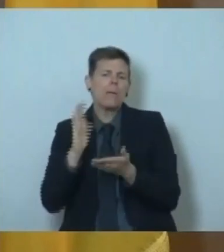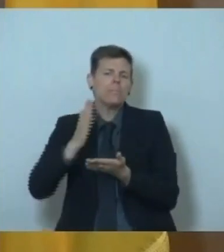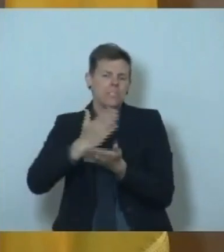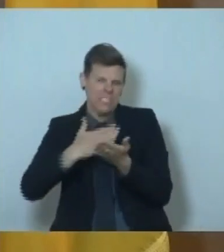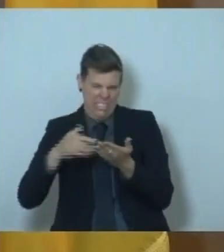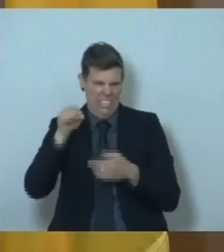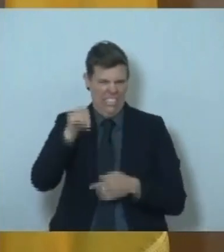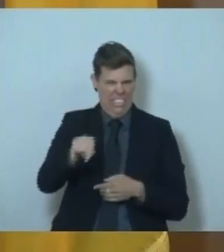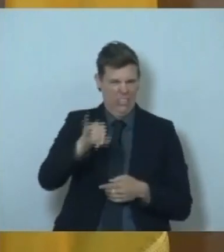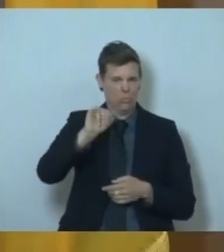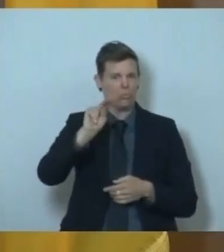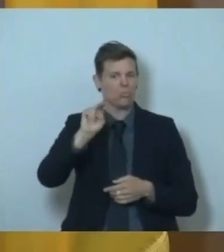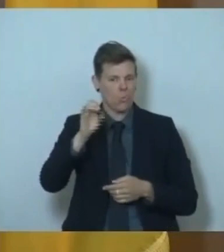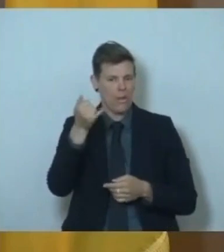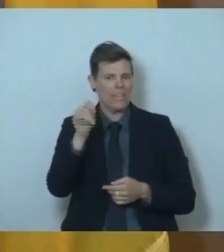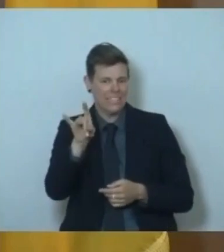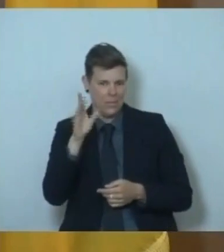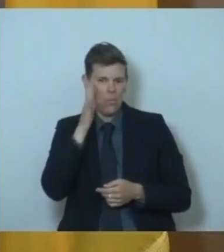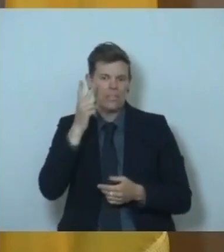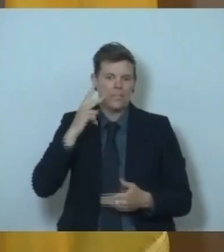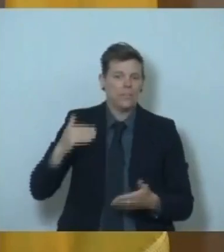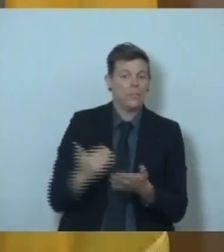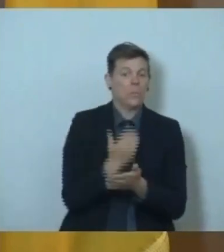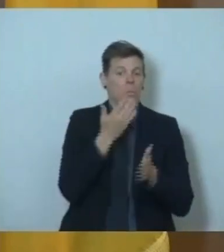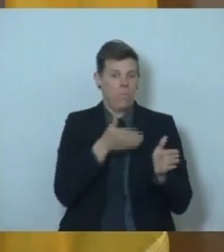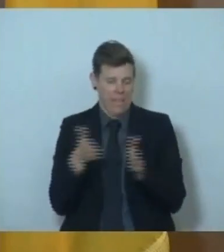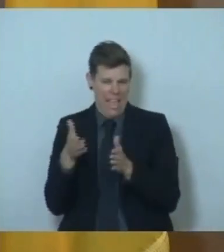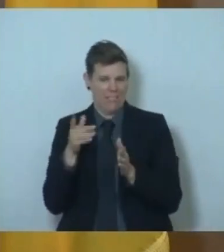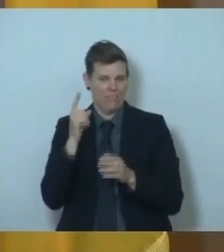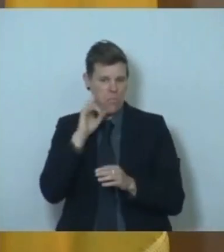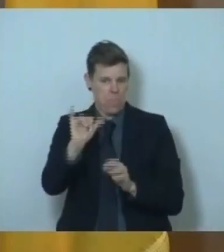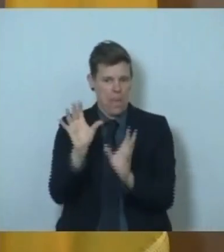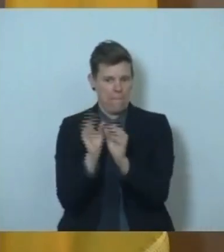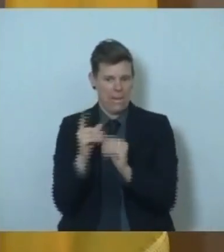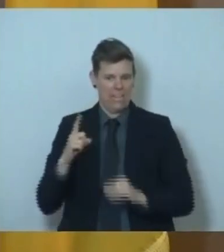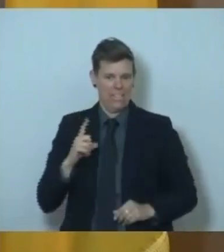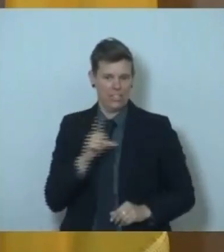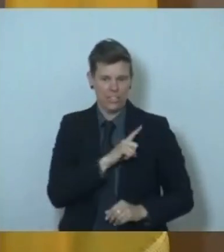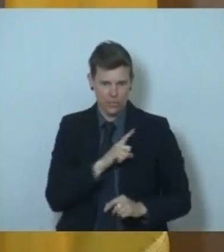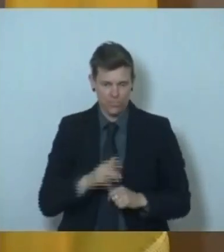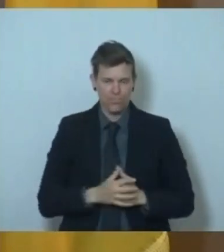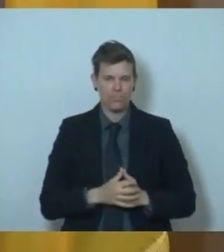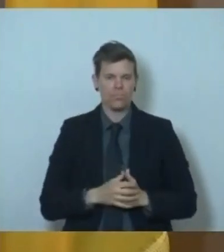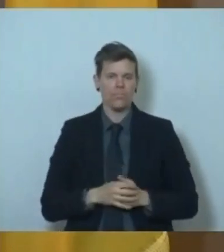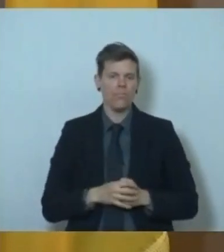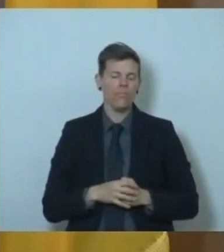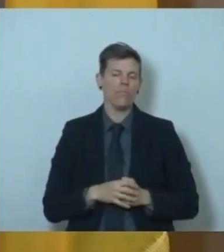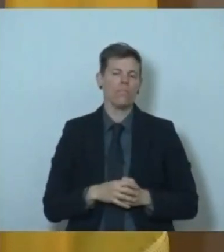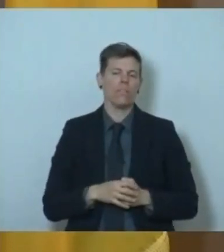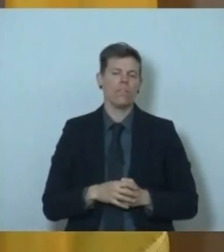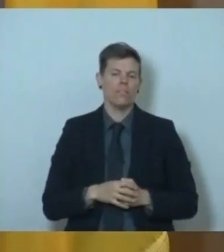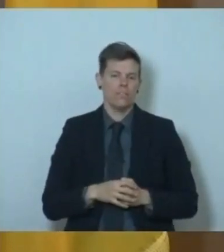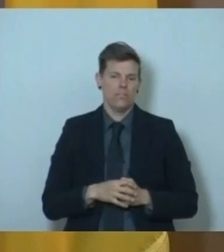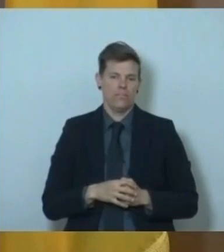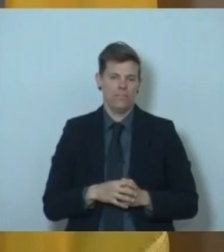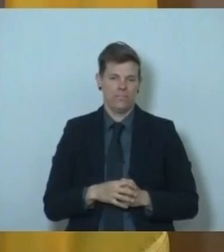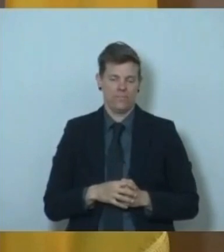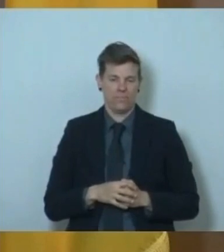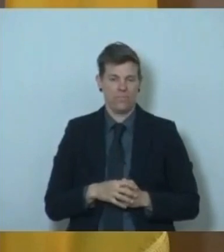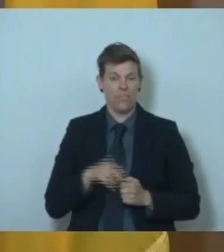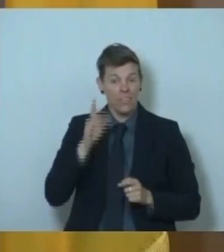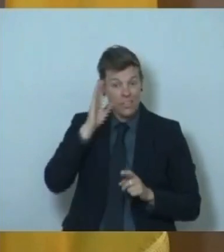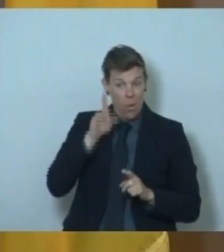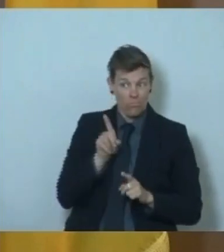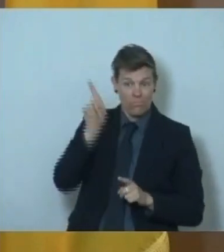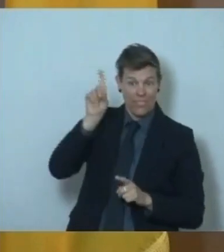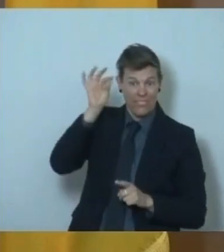need really strong partnerships with the federal government. There are things that we are clear that there are certain